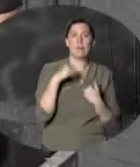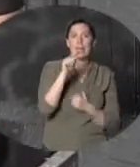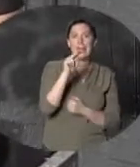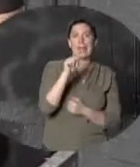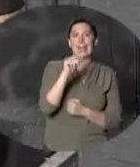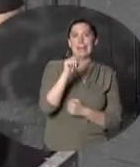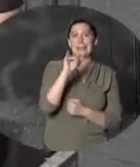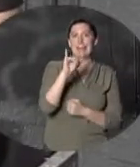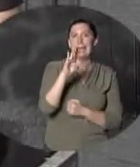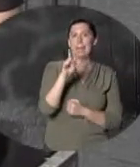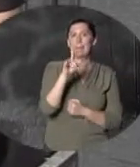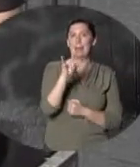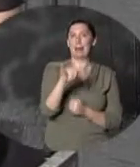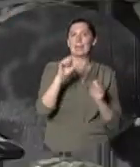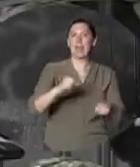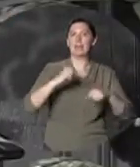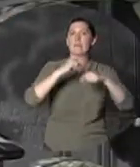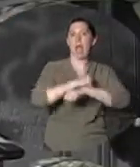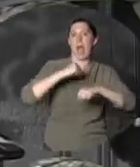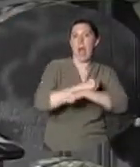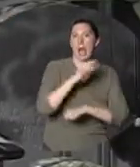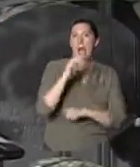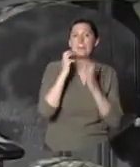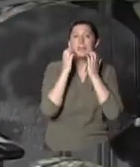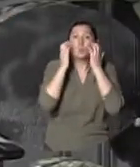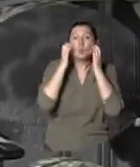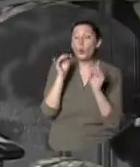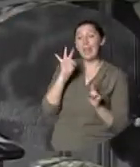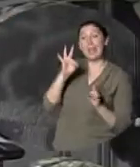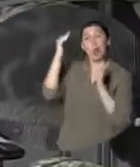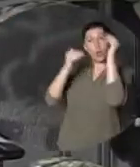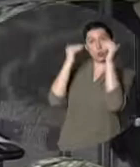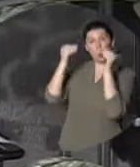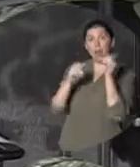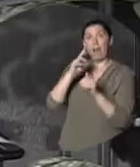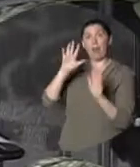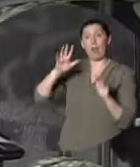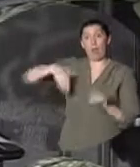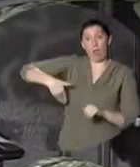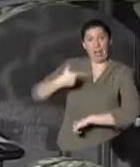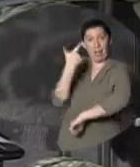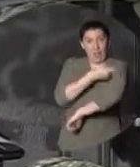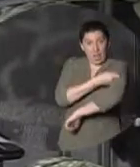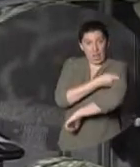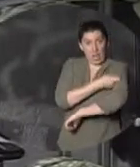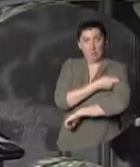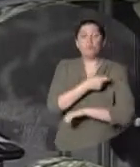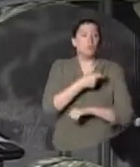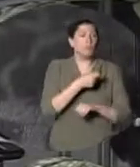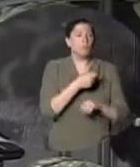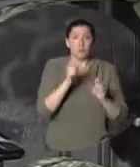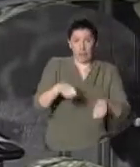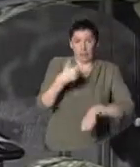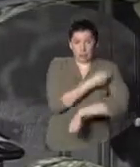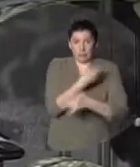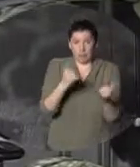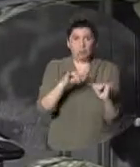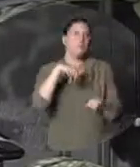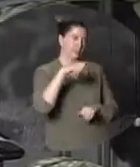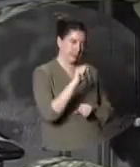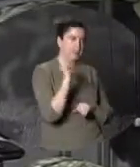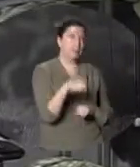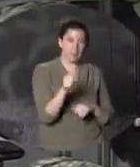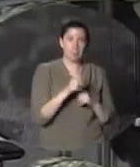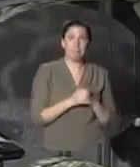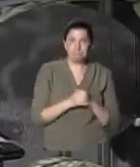body's ability to fight off measles. So if an adult wasn't vaccinated as a child, it's not too late? It's not too late. It is not too late. Anything Adults else? Can be